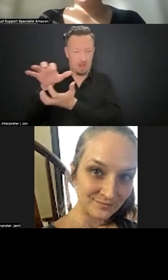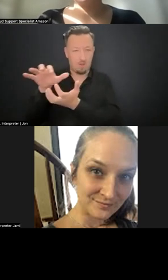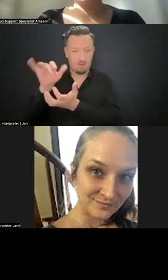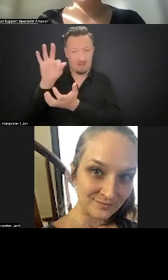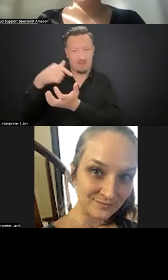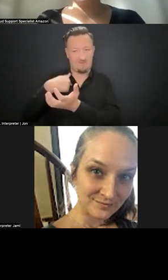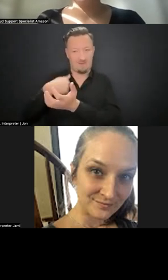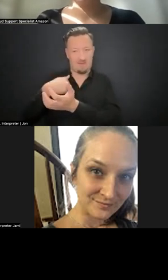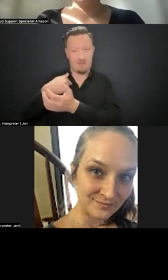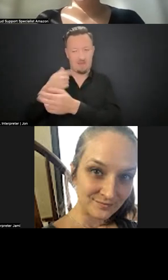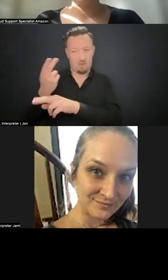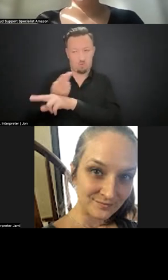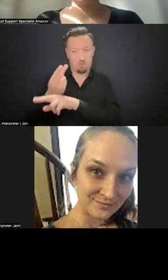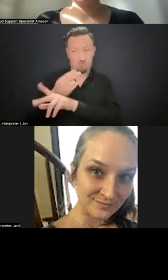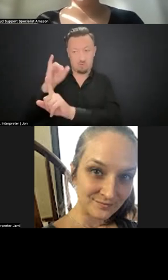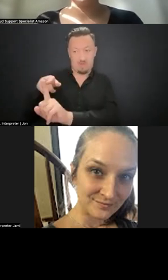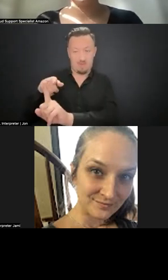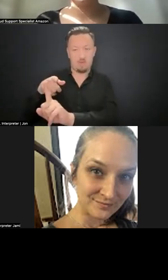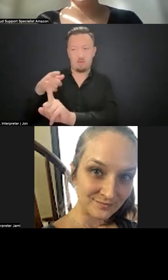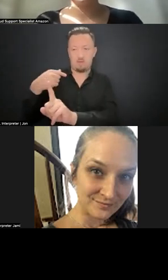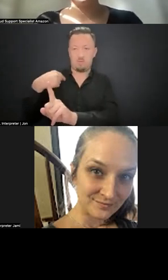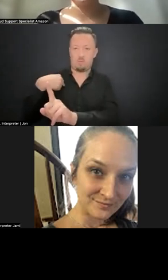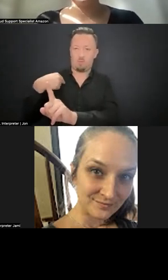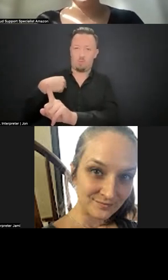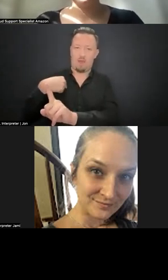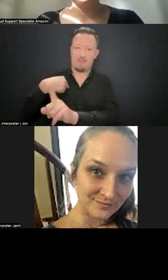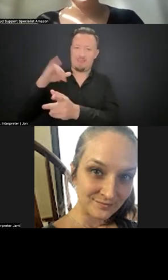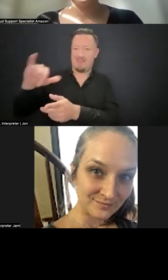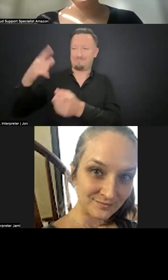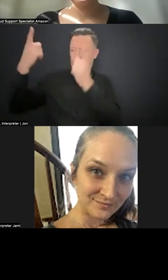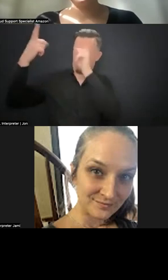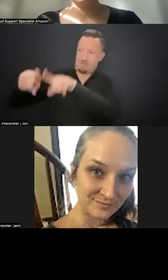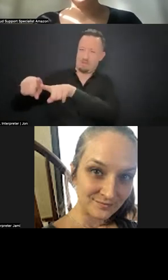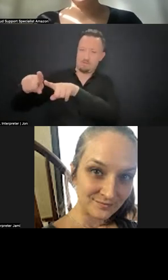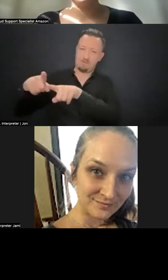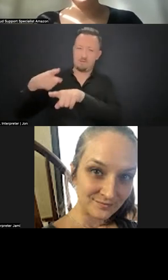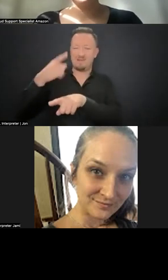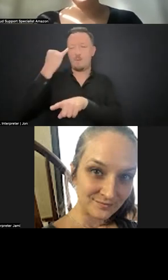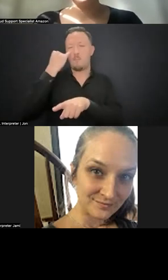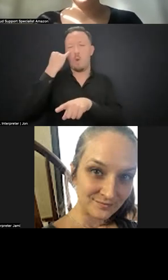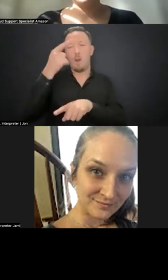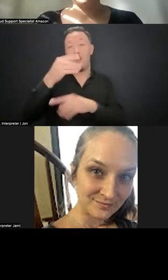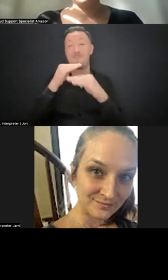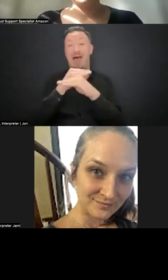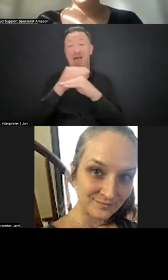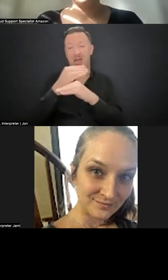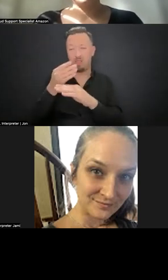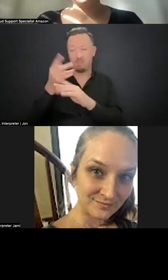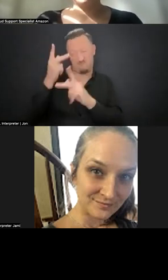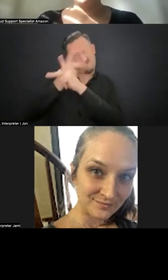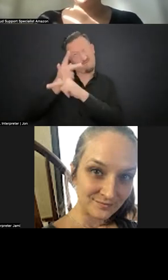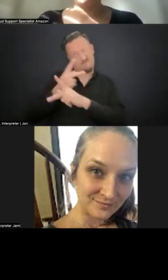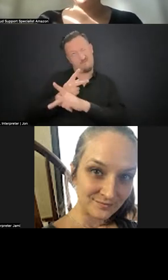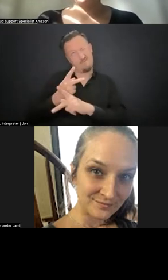by default, that's the service level agreement you get. That's, if you do the math behind that, that's